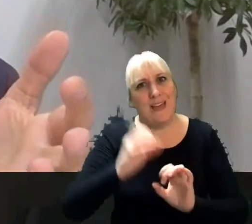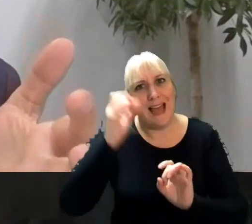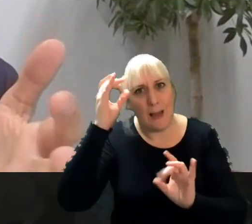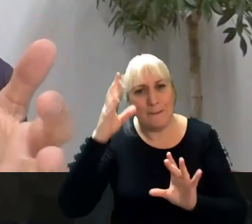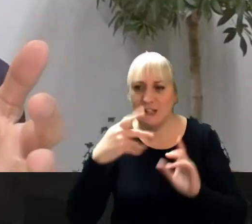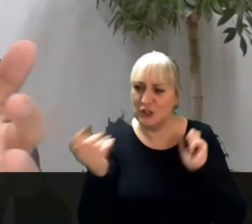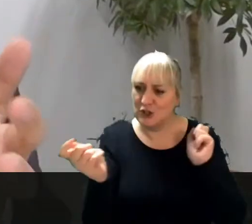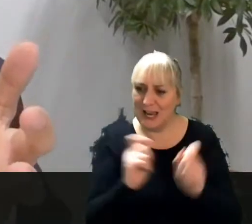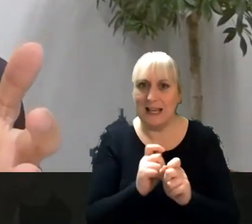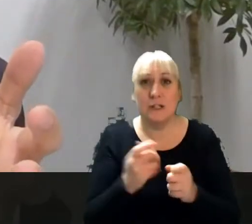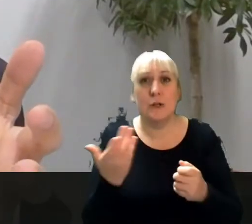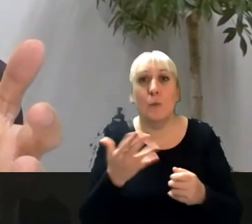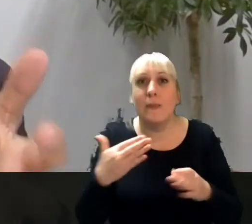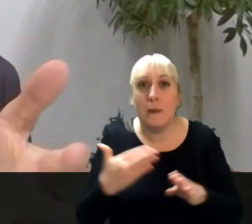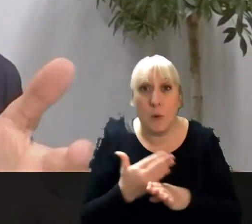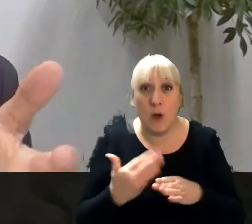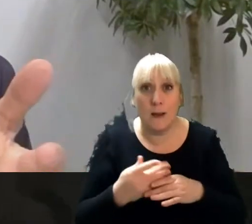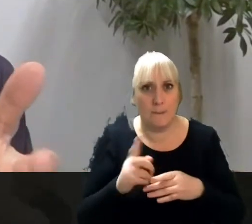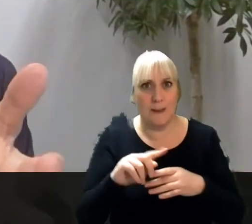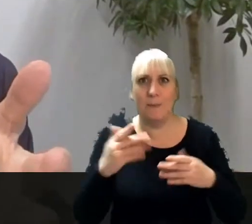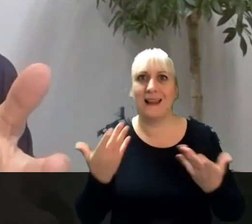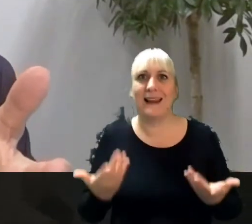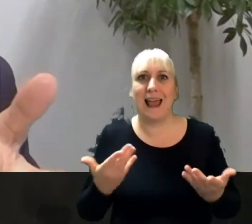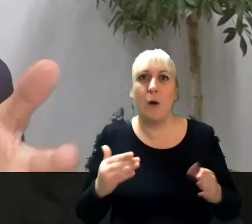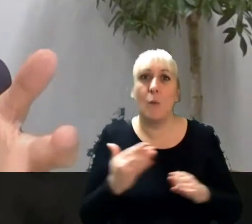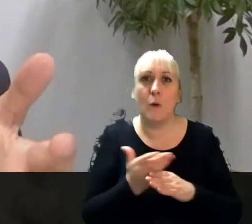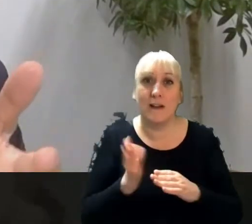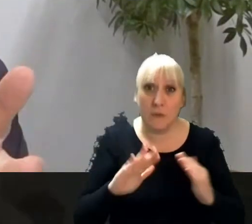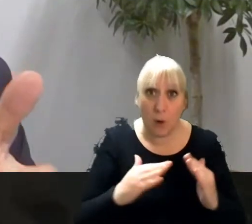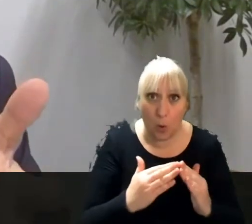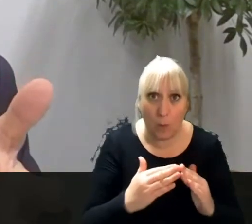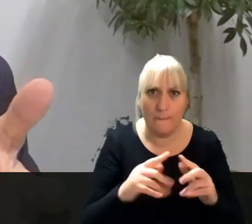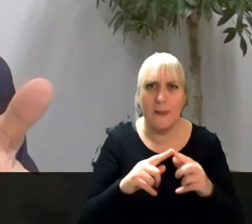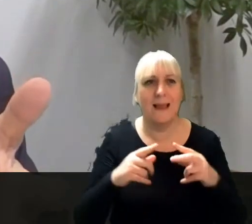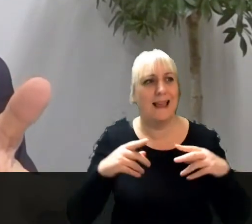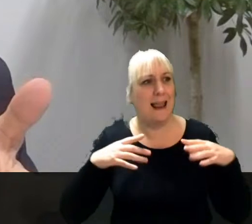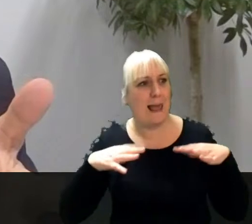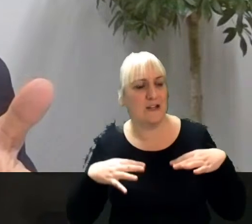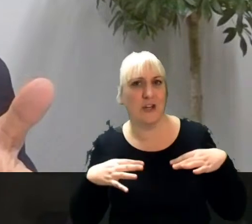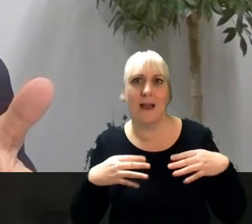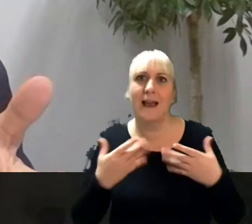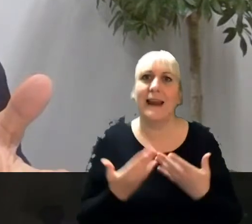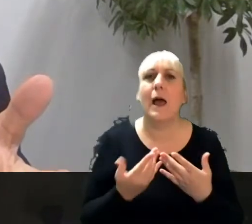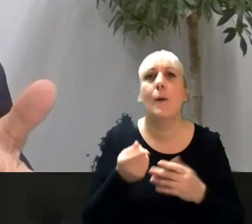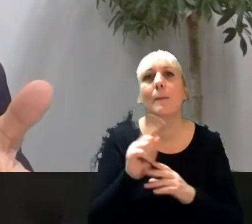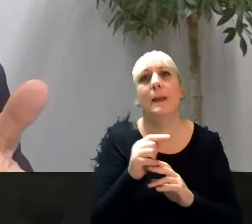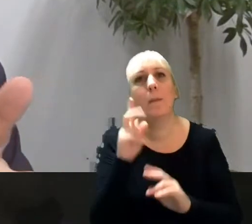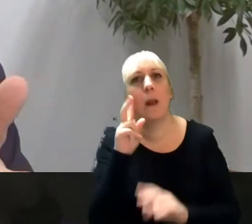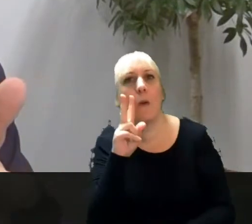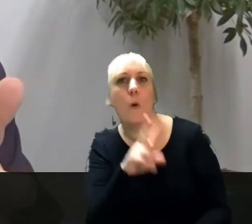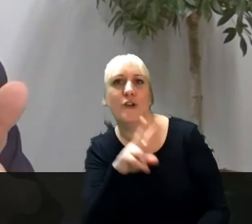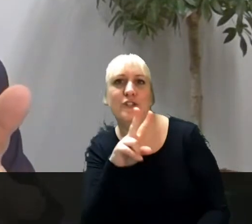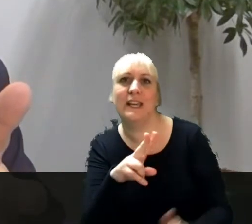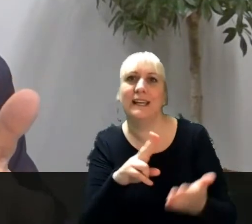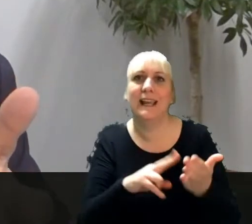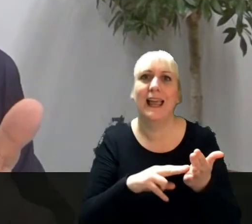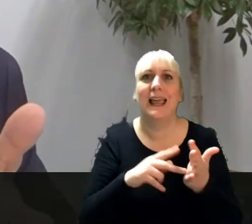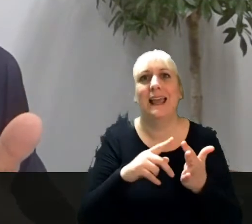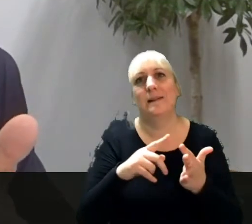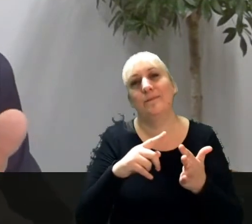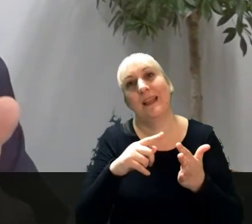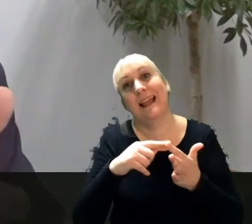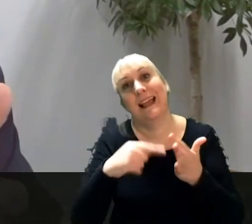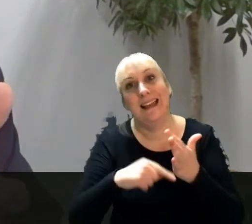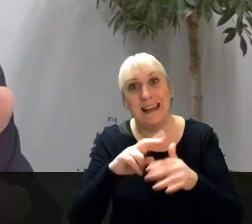working from home, how they do leisure, the numbers of people watching Netflix and other channels, but also how people shop